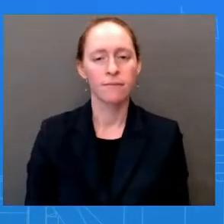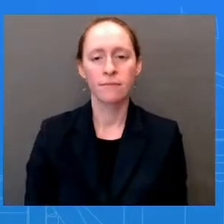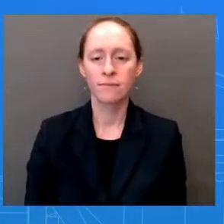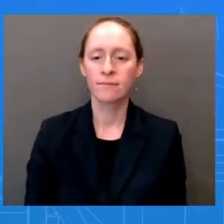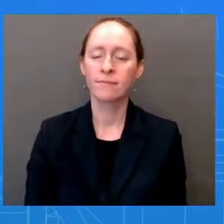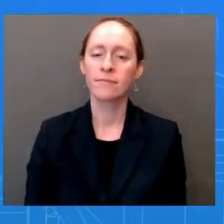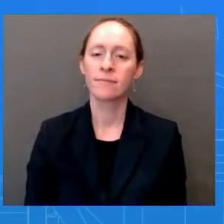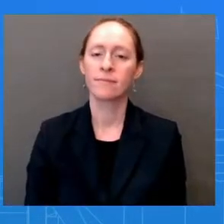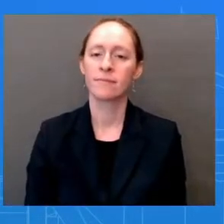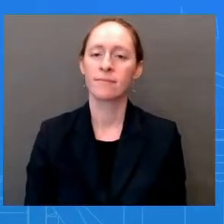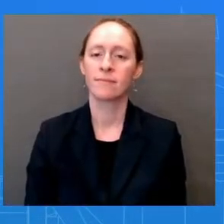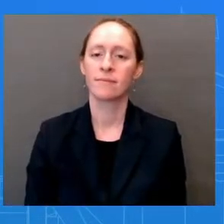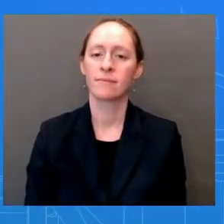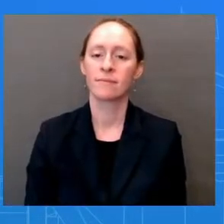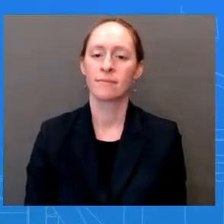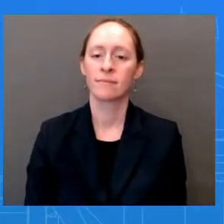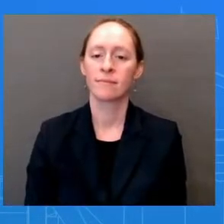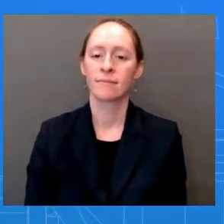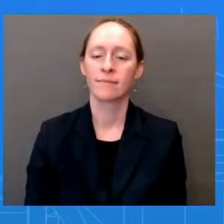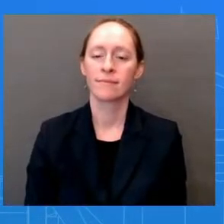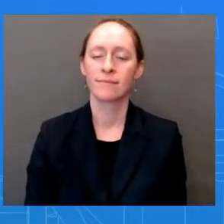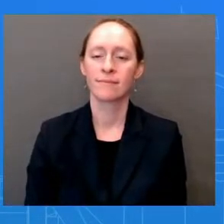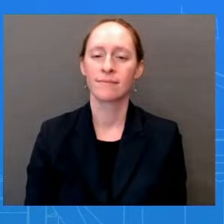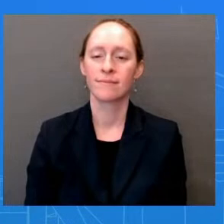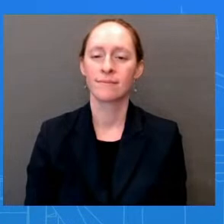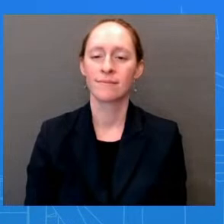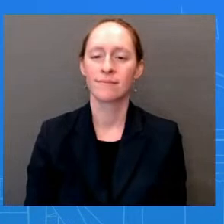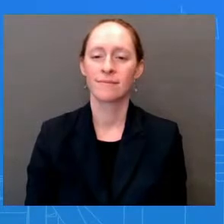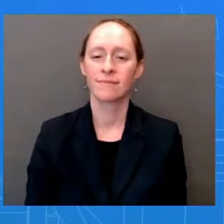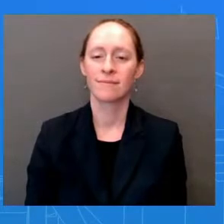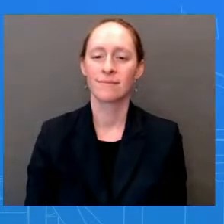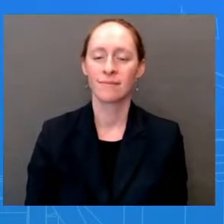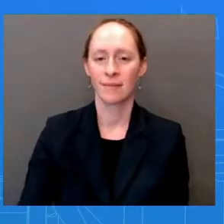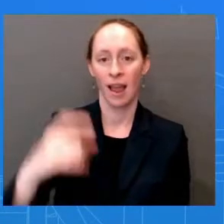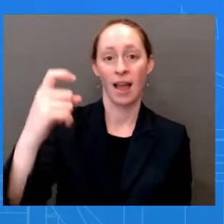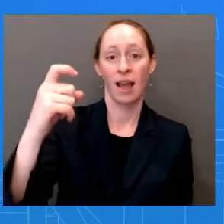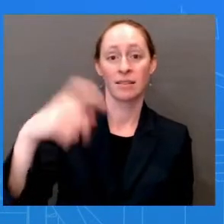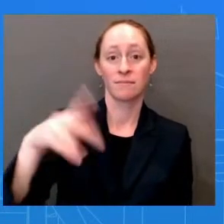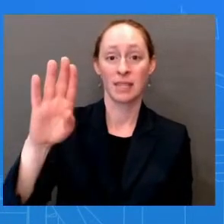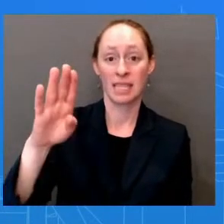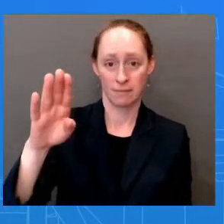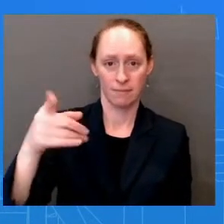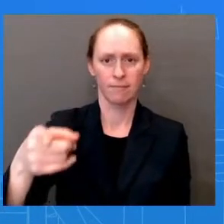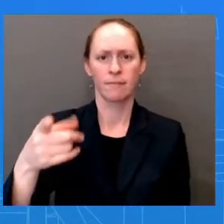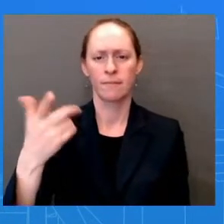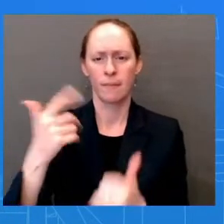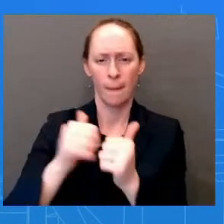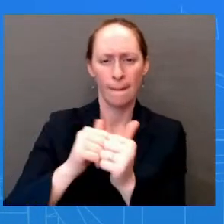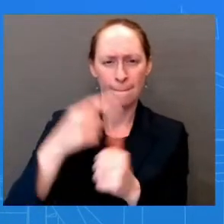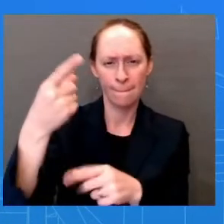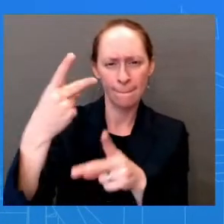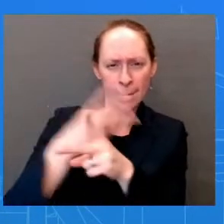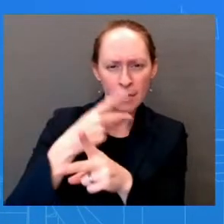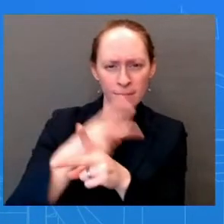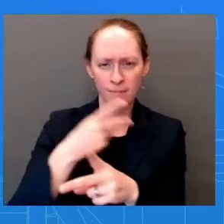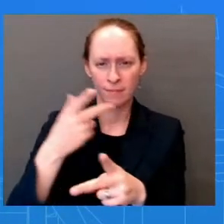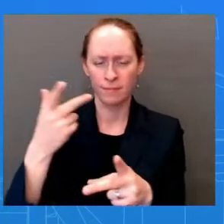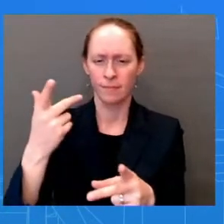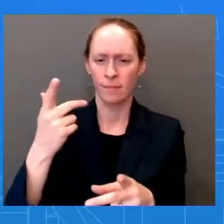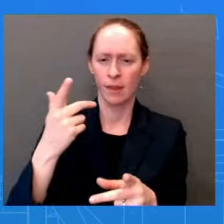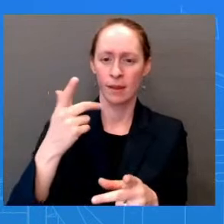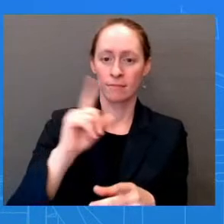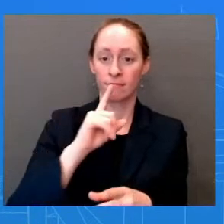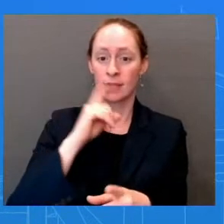antibody, which is one of the elements, not the only element of protection. Much more of cellular T-cell responses protect